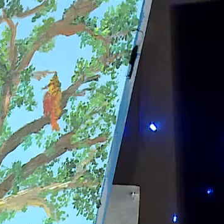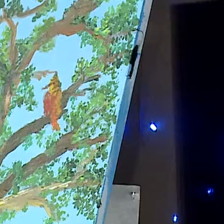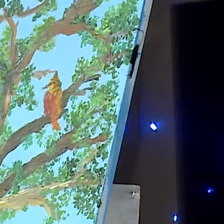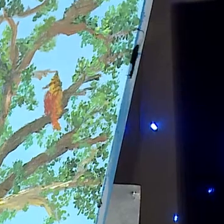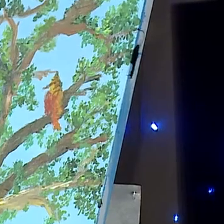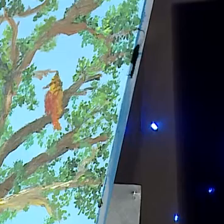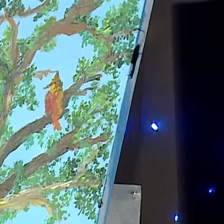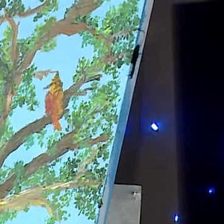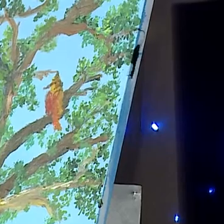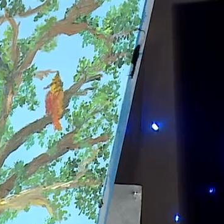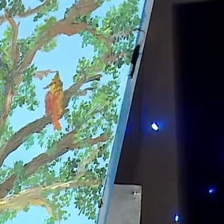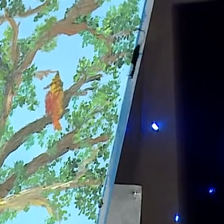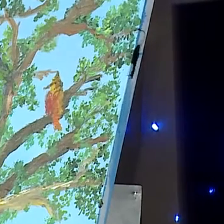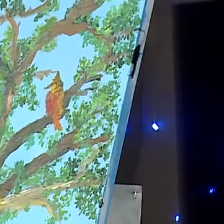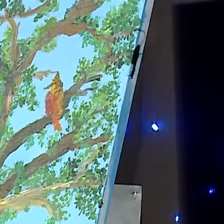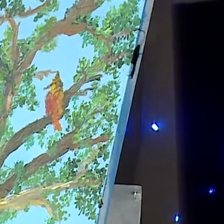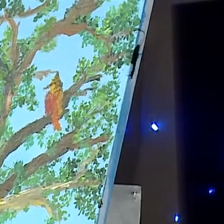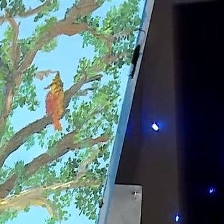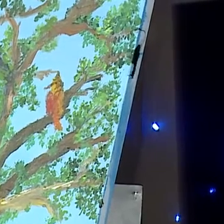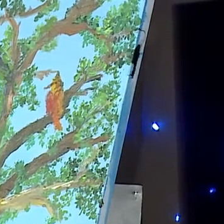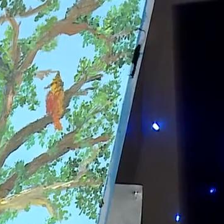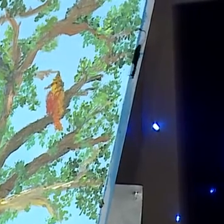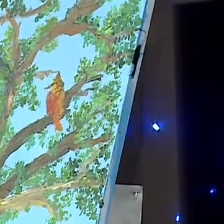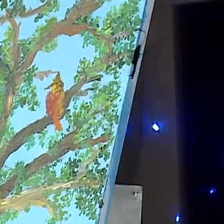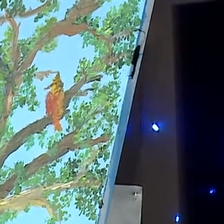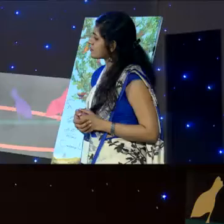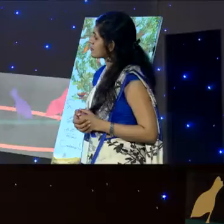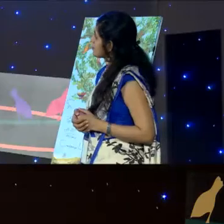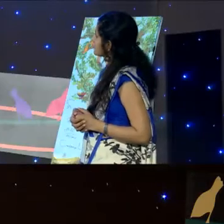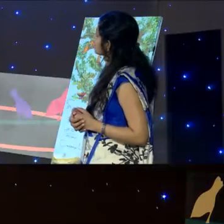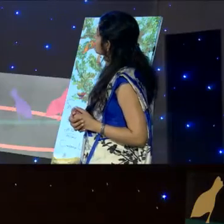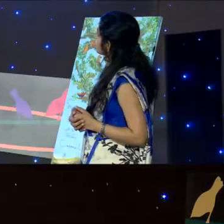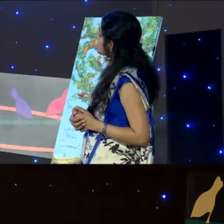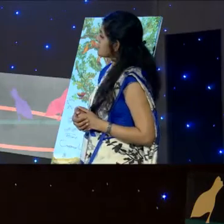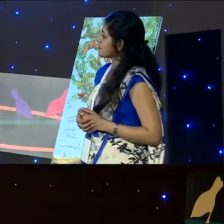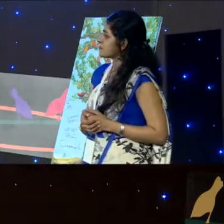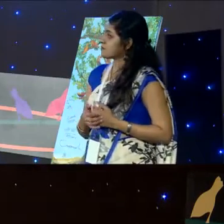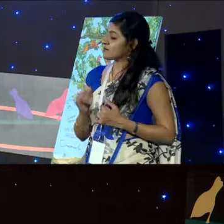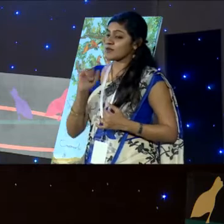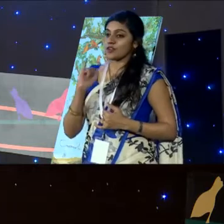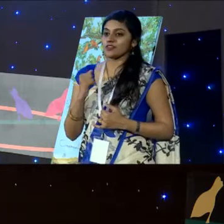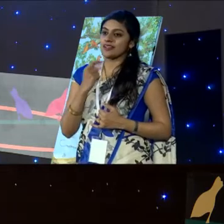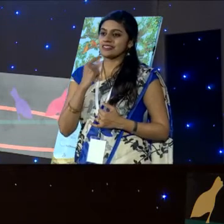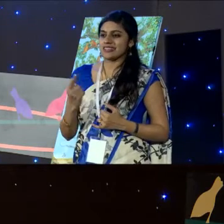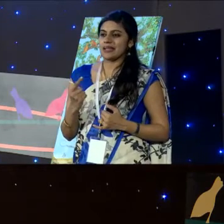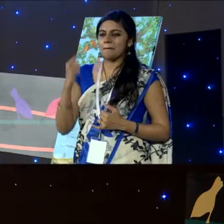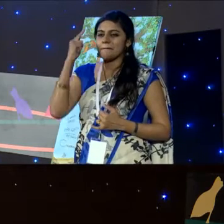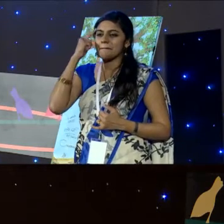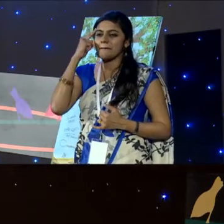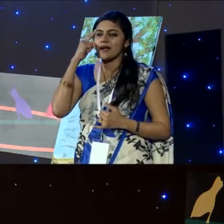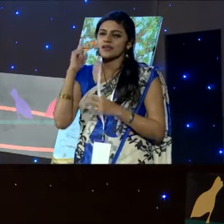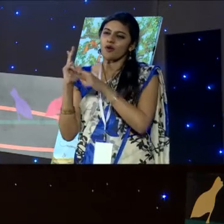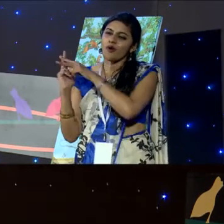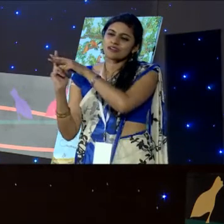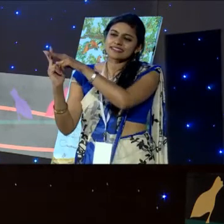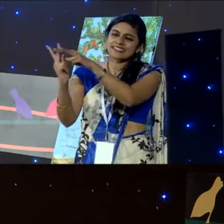it. Different minds and different brains are wired differently, and that there's no single way to